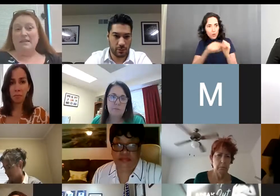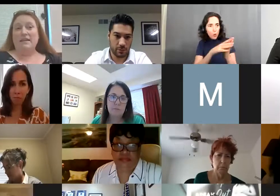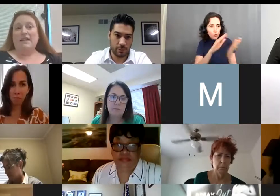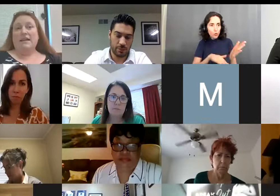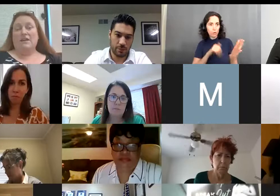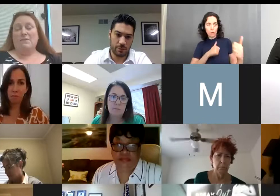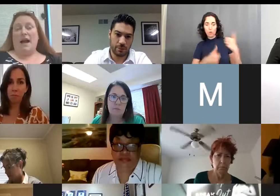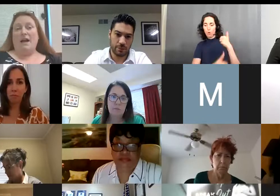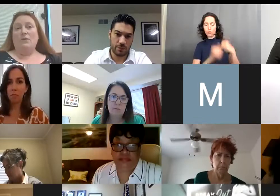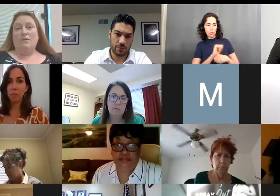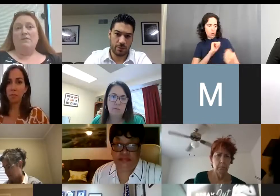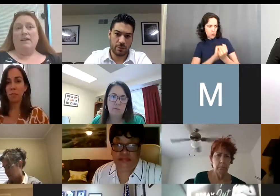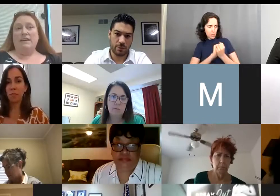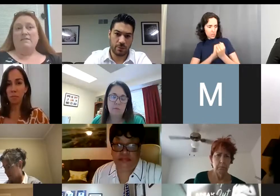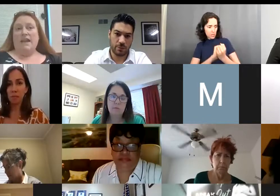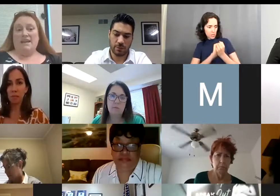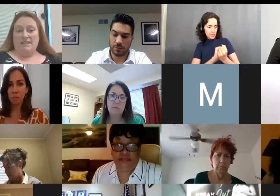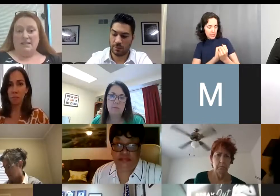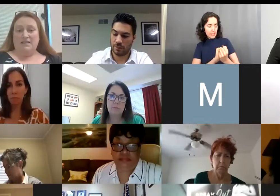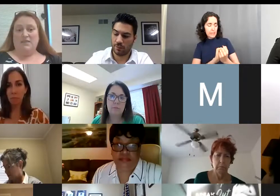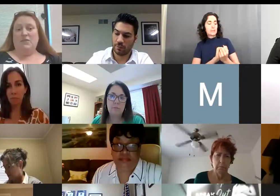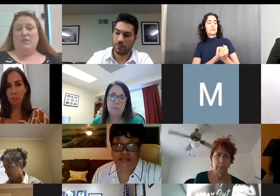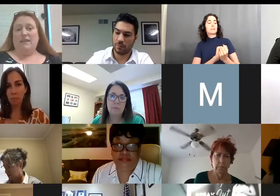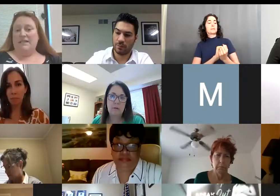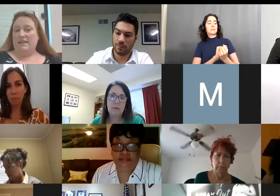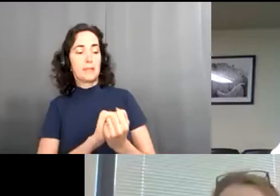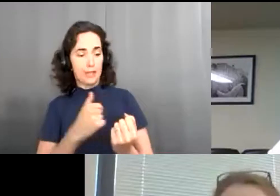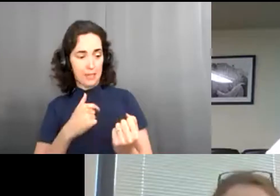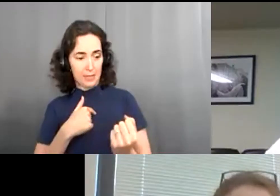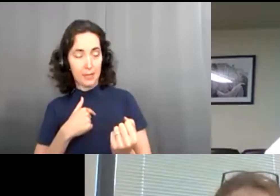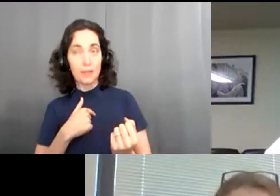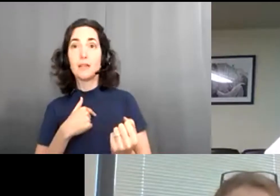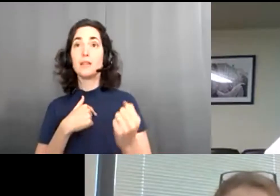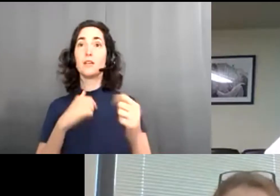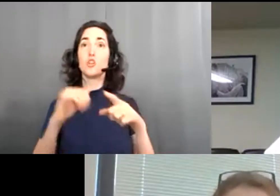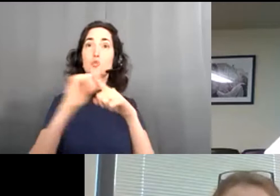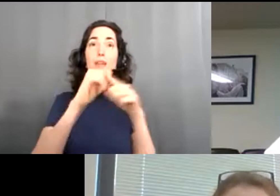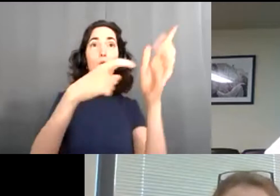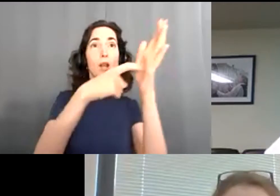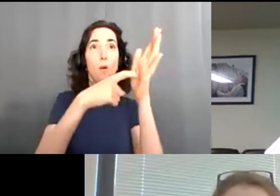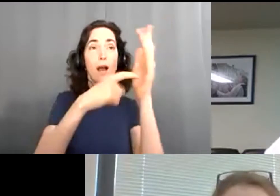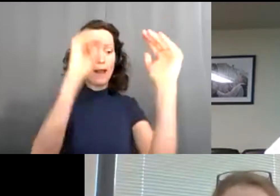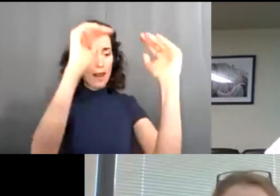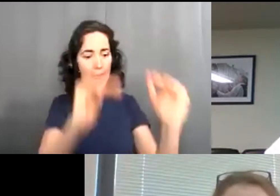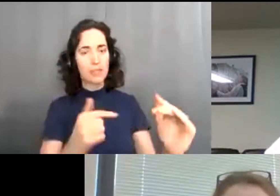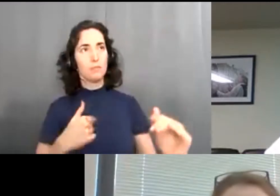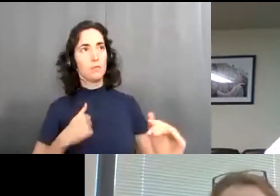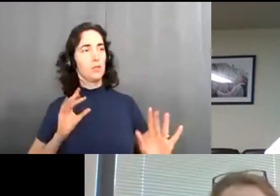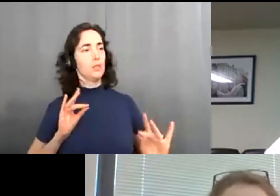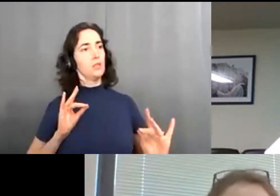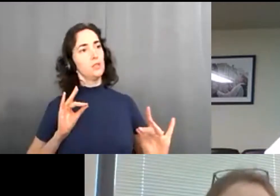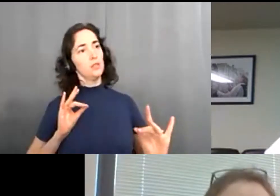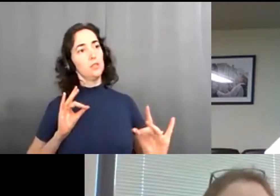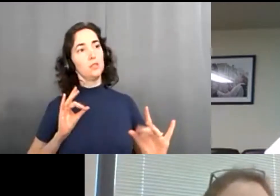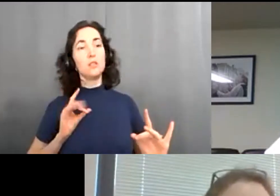with. I would be very hesitant to lessening any training standards for this group